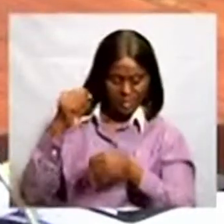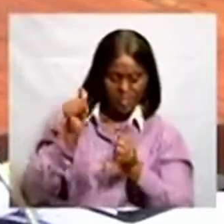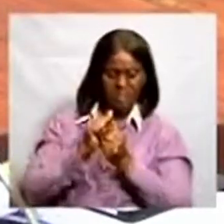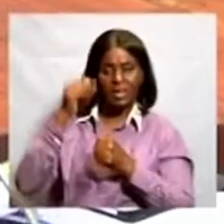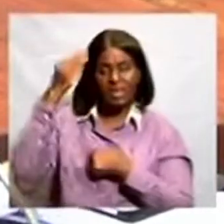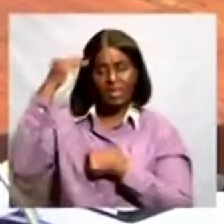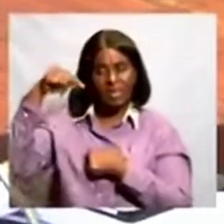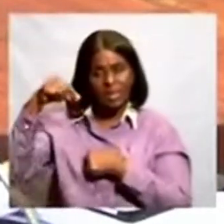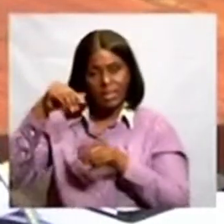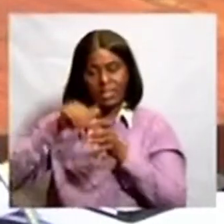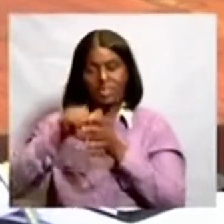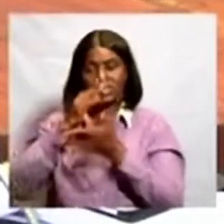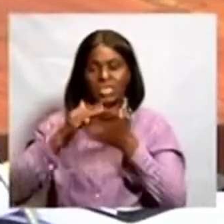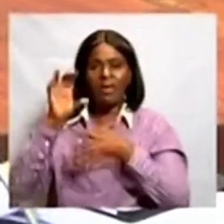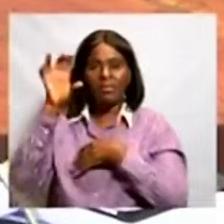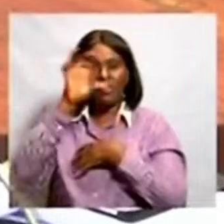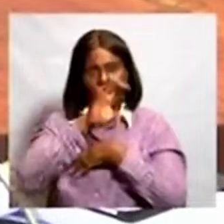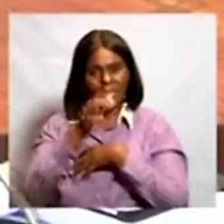of the provinces?